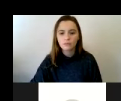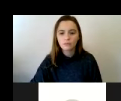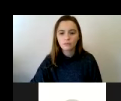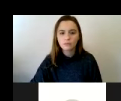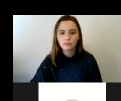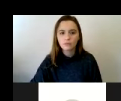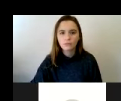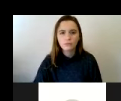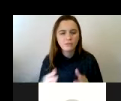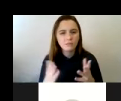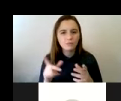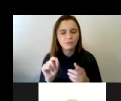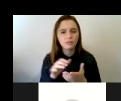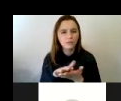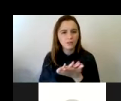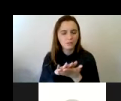Sources